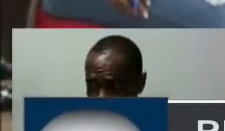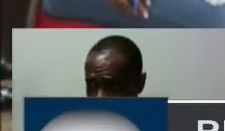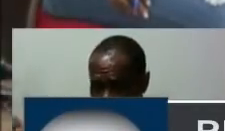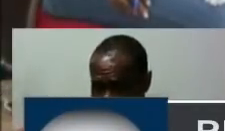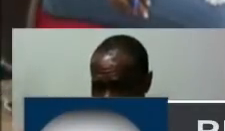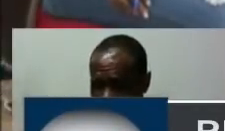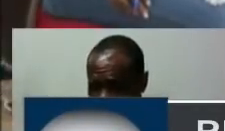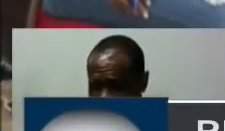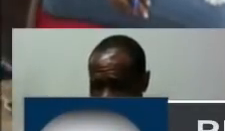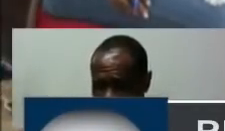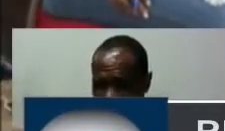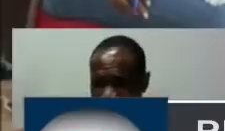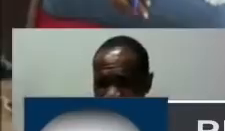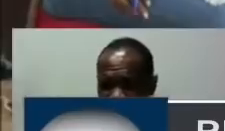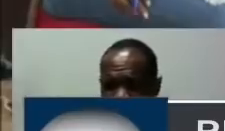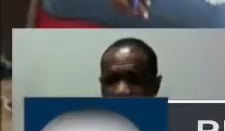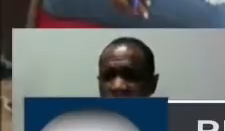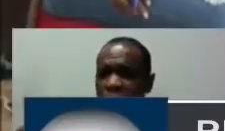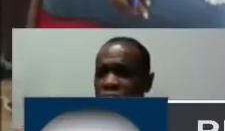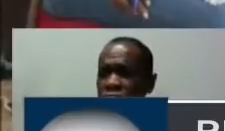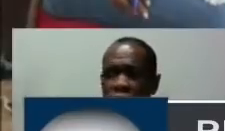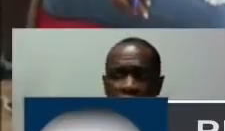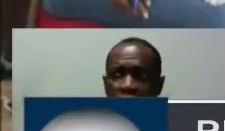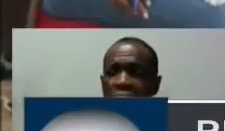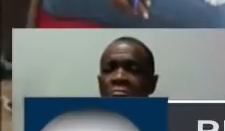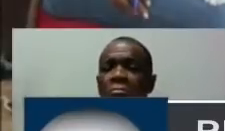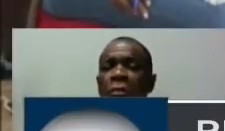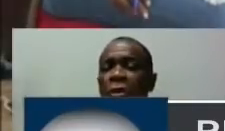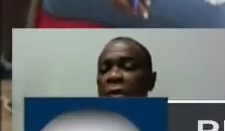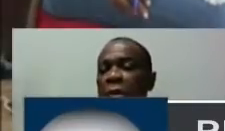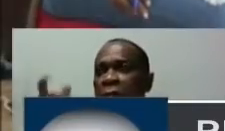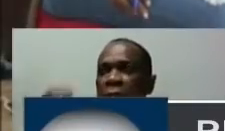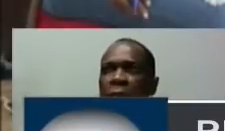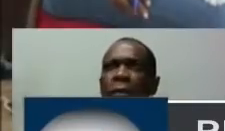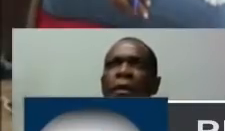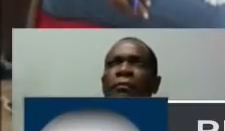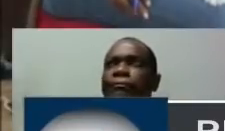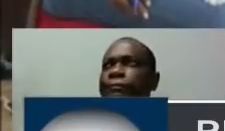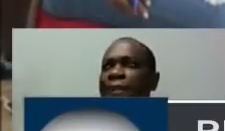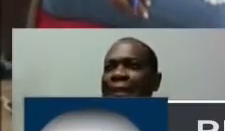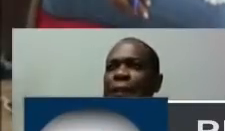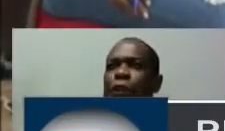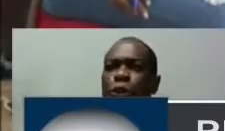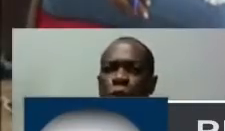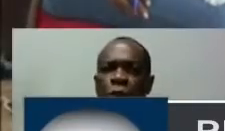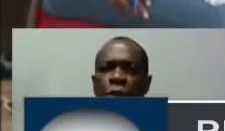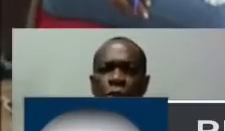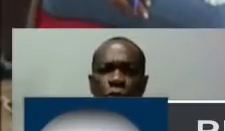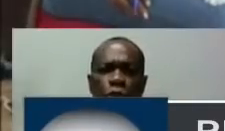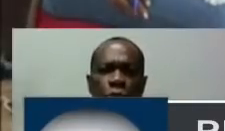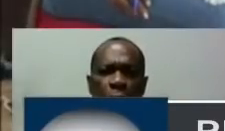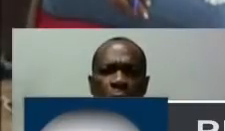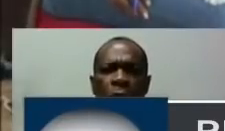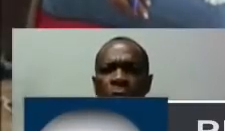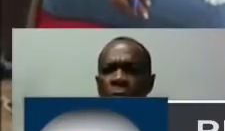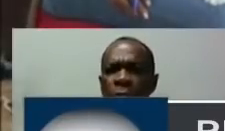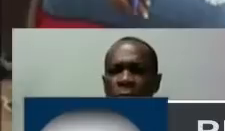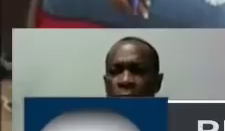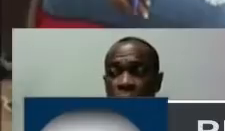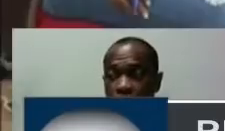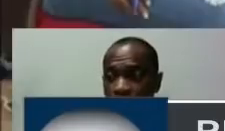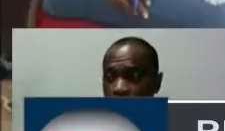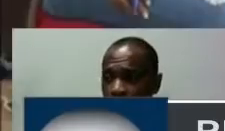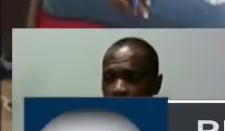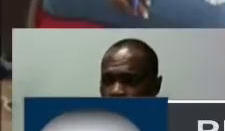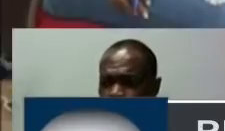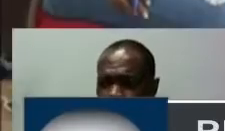booster, additional dose of a vaccine like, say, Pfizer, or that is not like the Sinopharm, for example? So